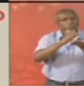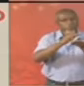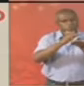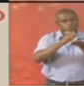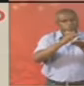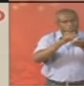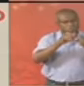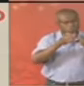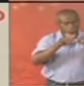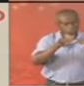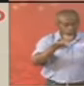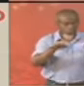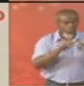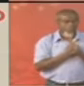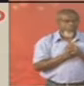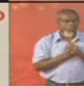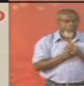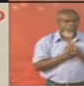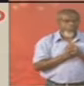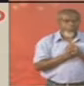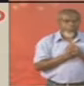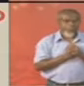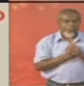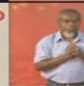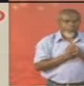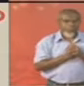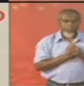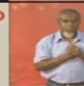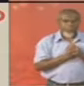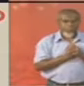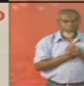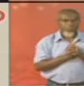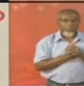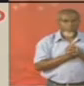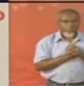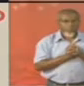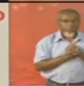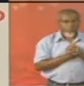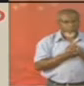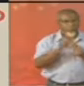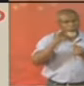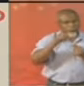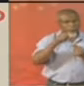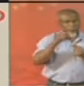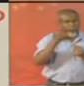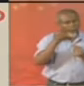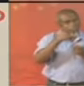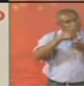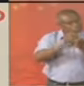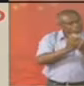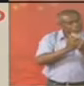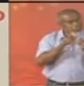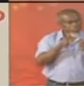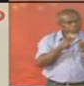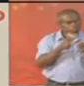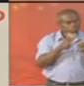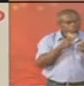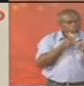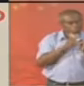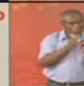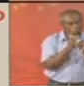when people point out that yes, there's still these behaviors that may deviate from the suggested, from the